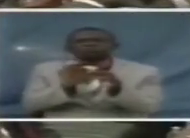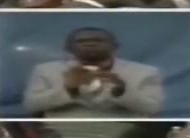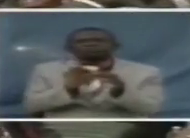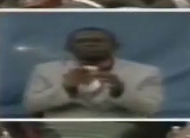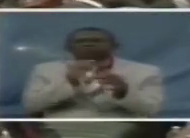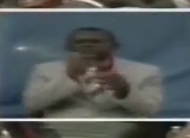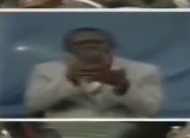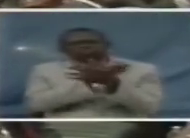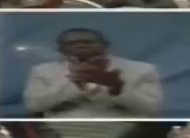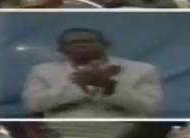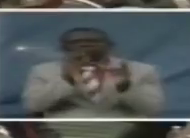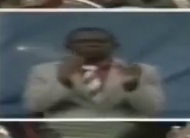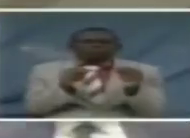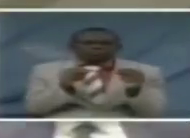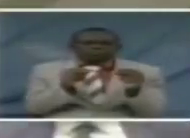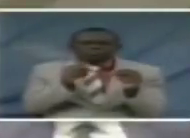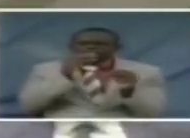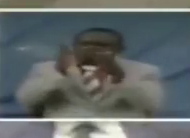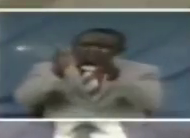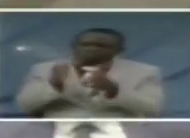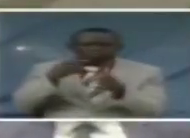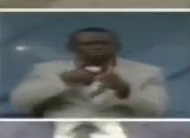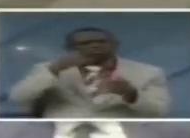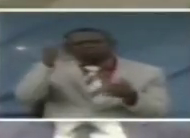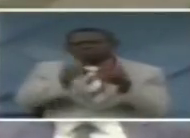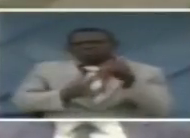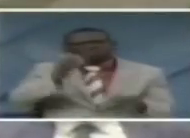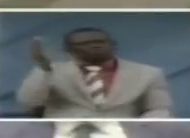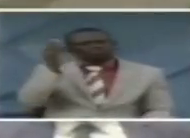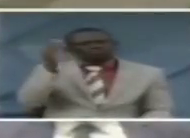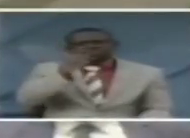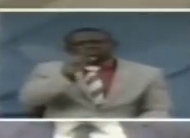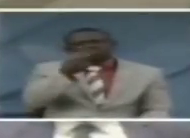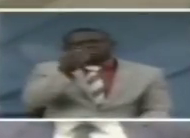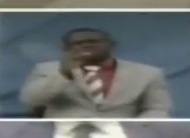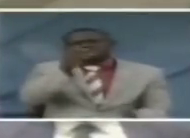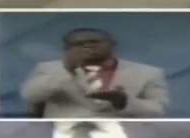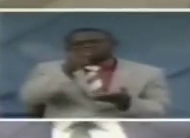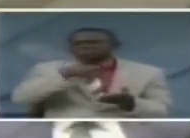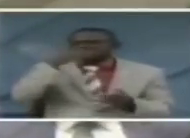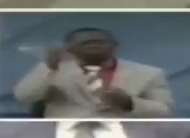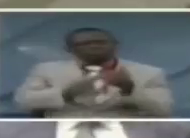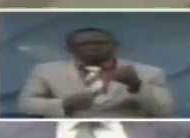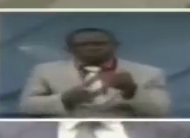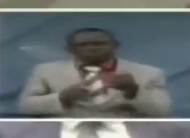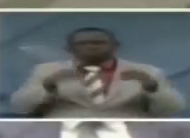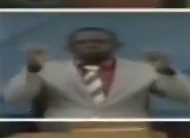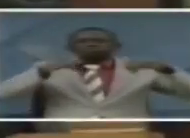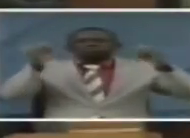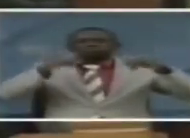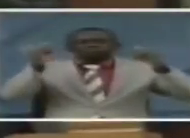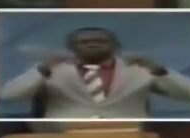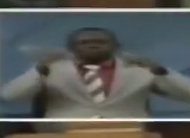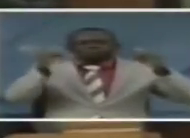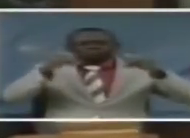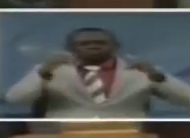unity, without fear or favor. Mr. Speaker, I submit the